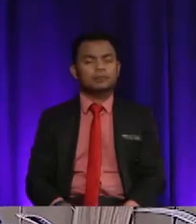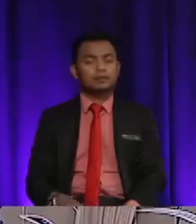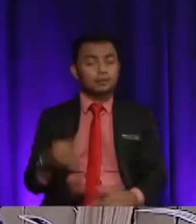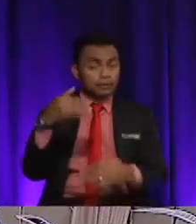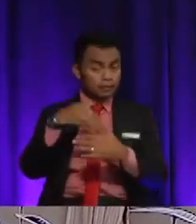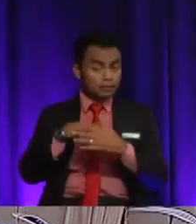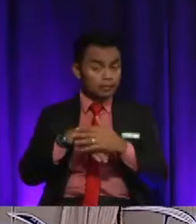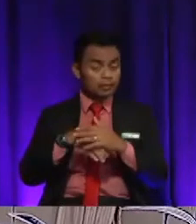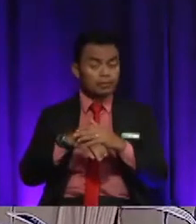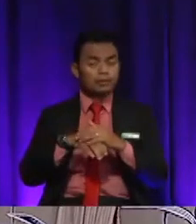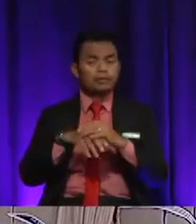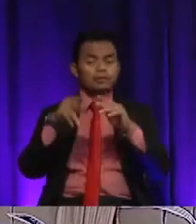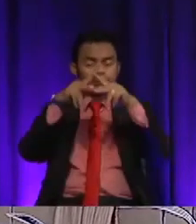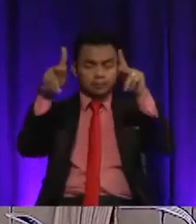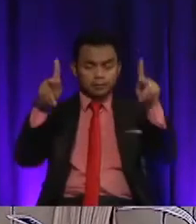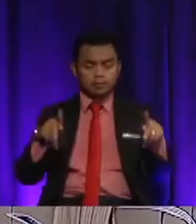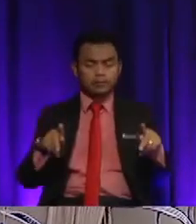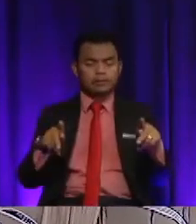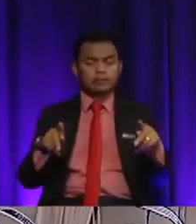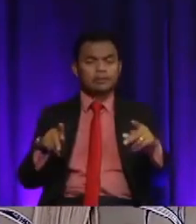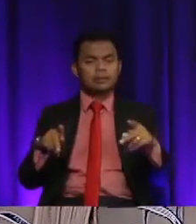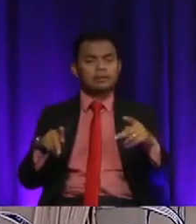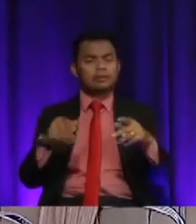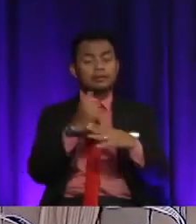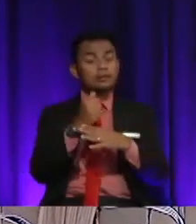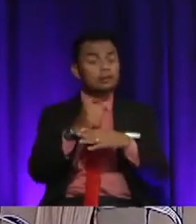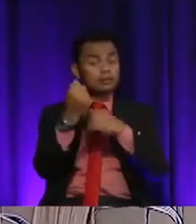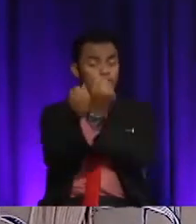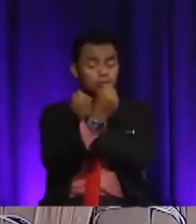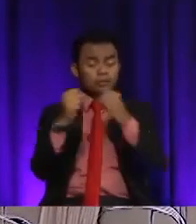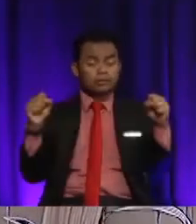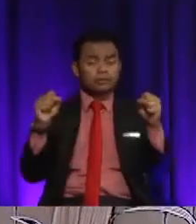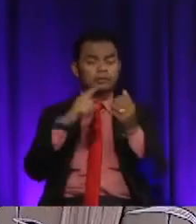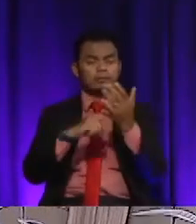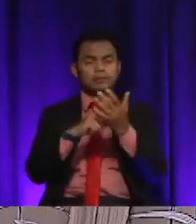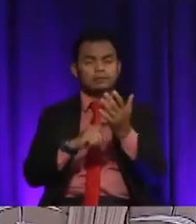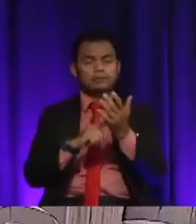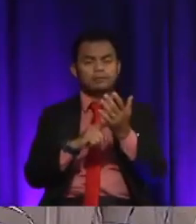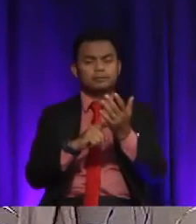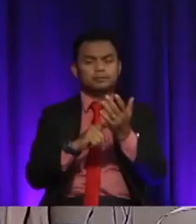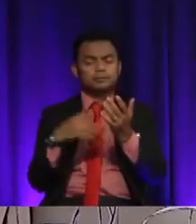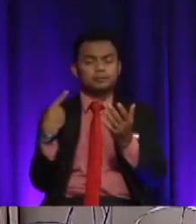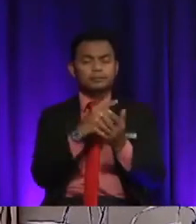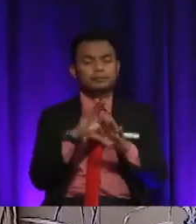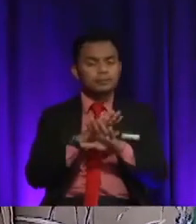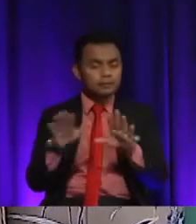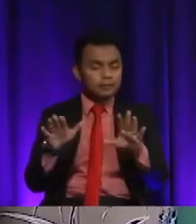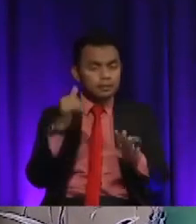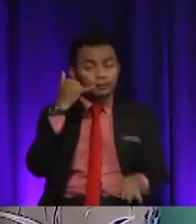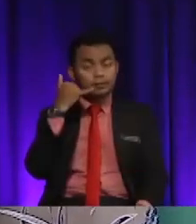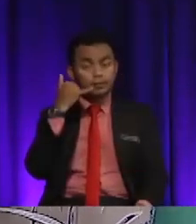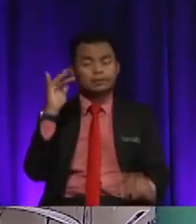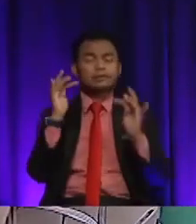certain conditions, we don't have the dictionary. Yes. We may not even have our gadgets to look up what the word means. Okay, so now,